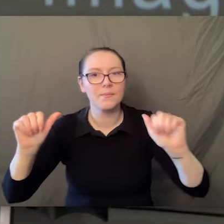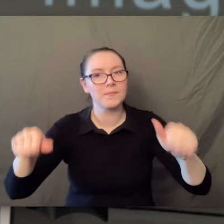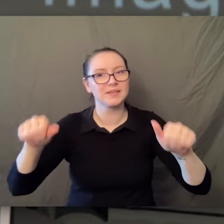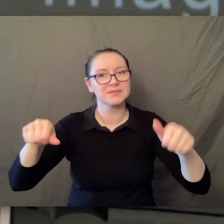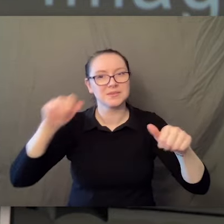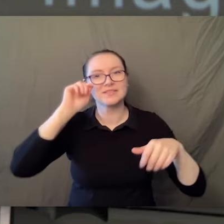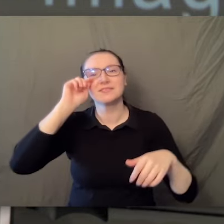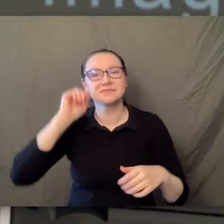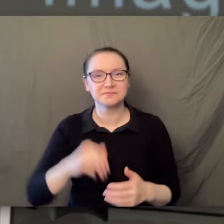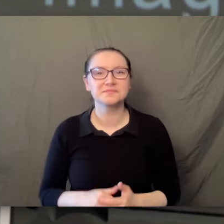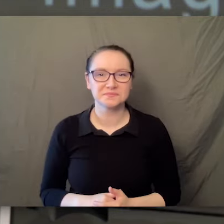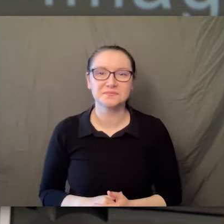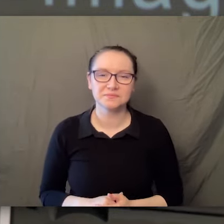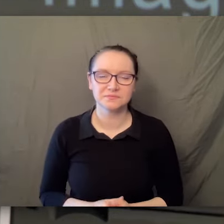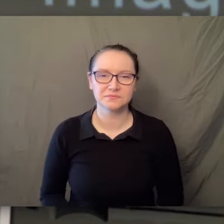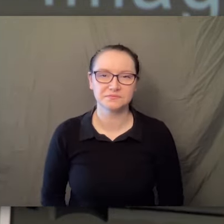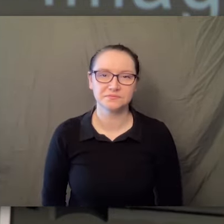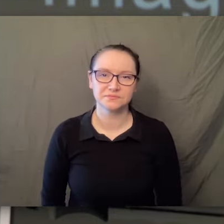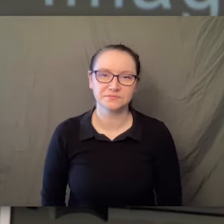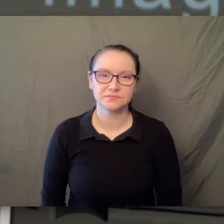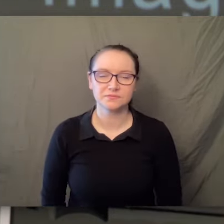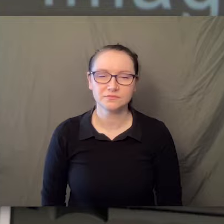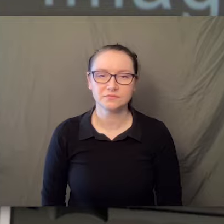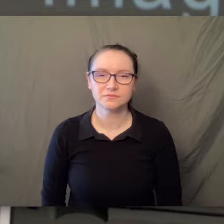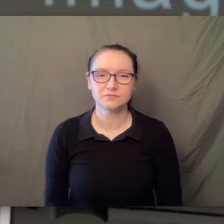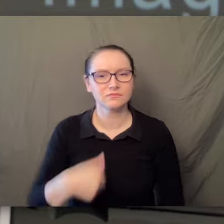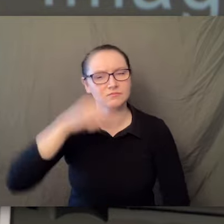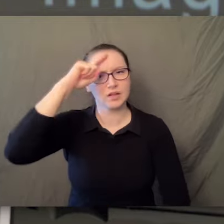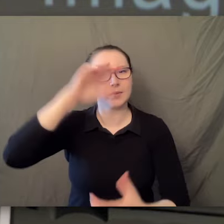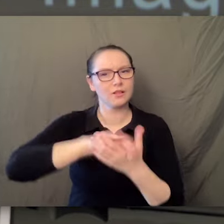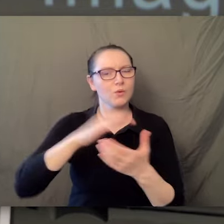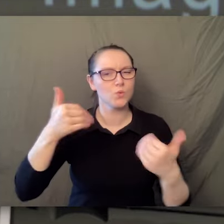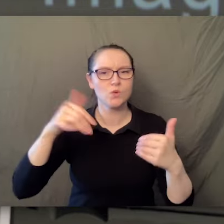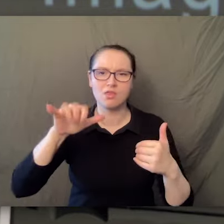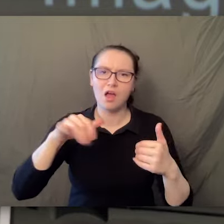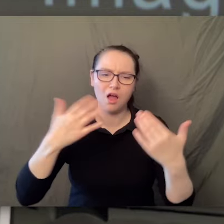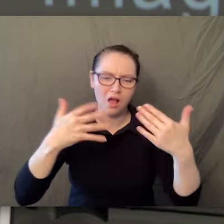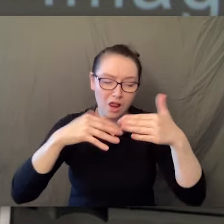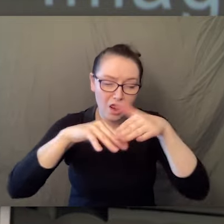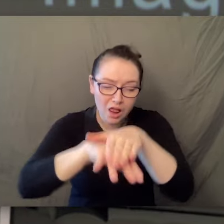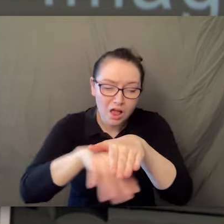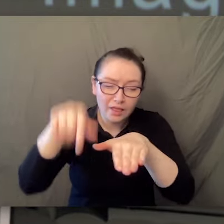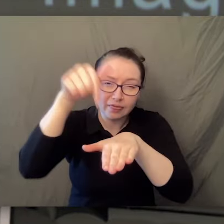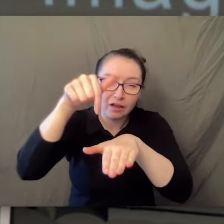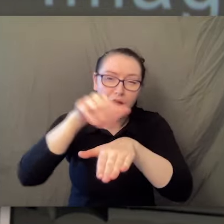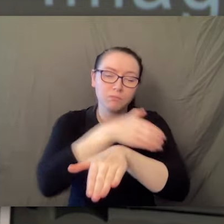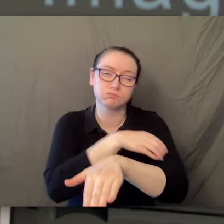possible, and how the world around you can change rather than just being mired in all what already exists. And I really believe that that's